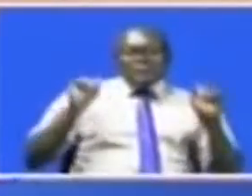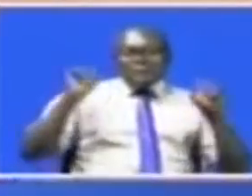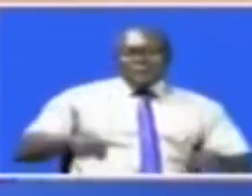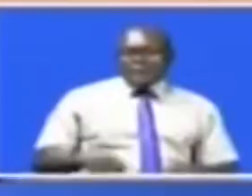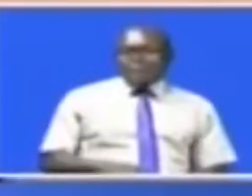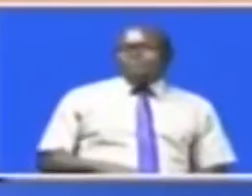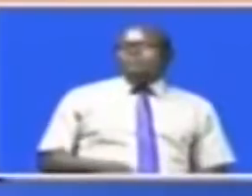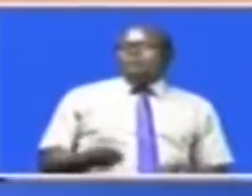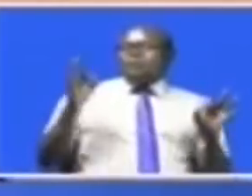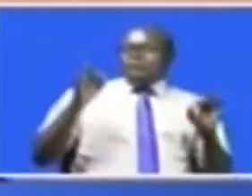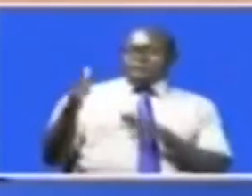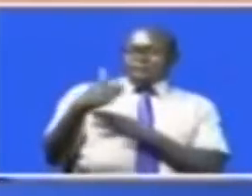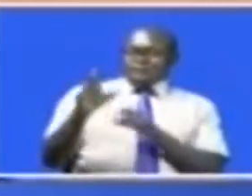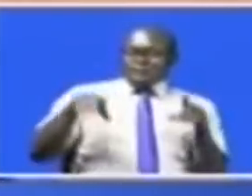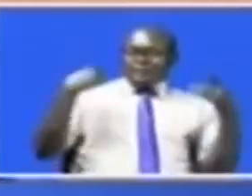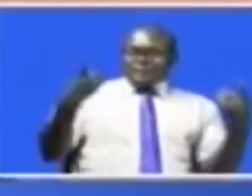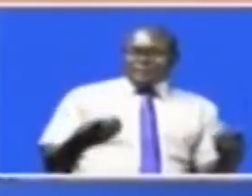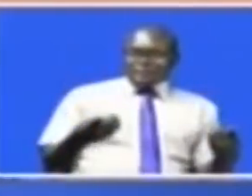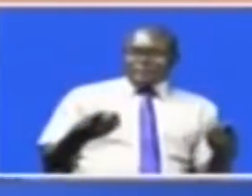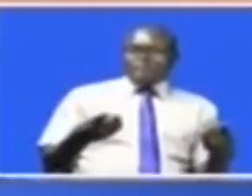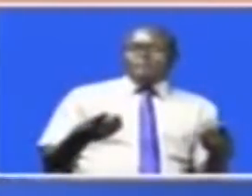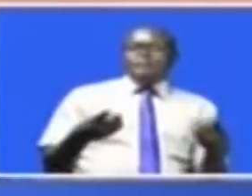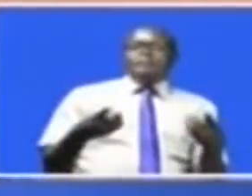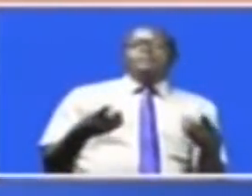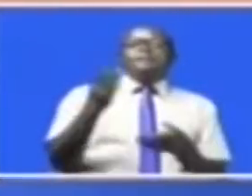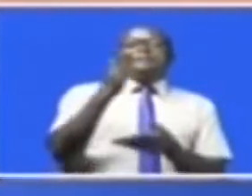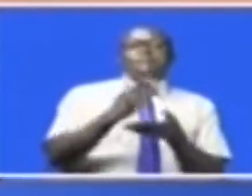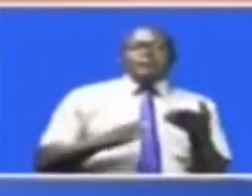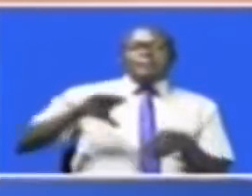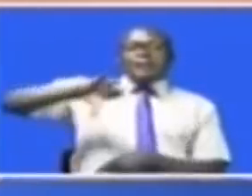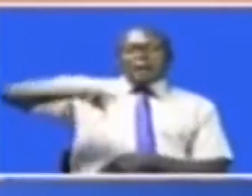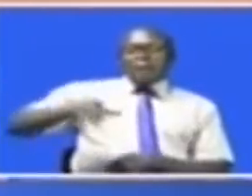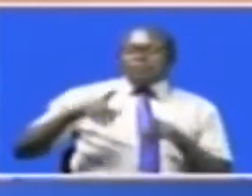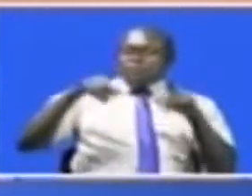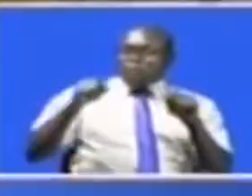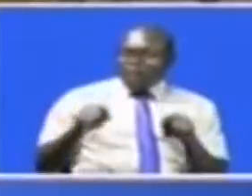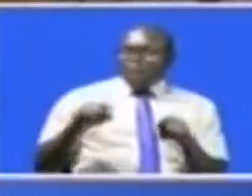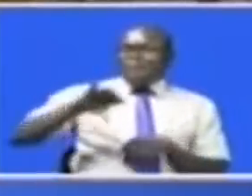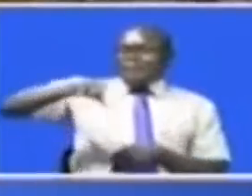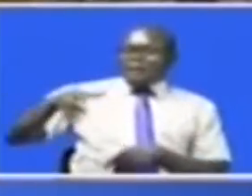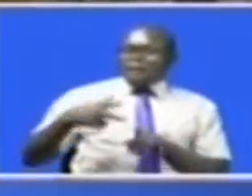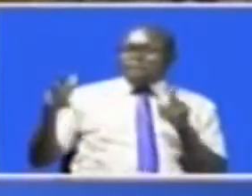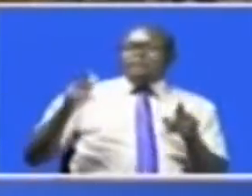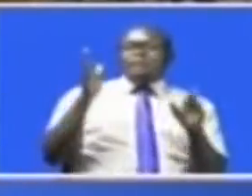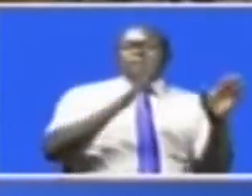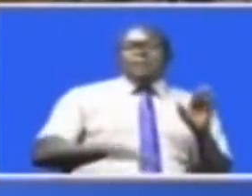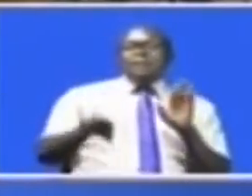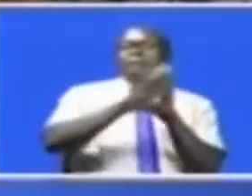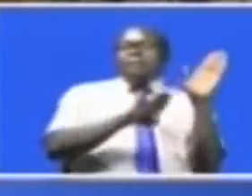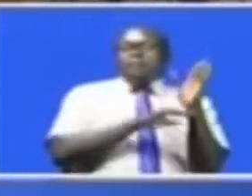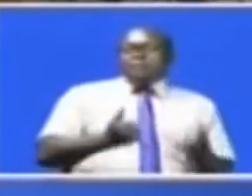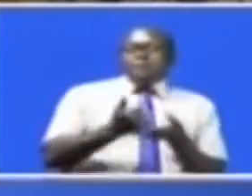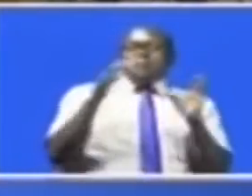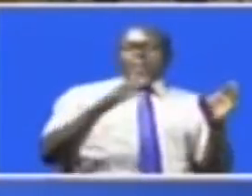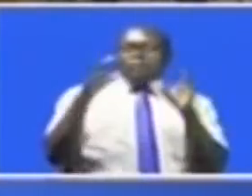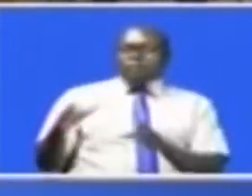An officer in the fisheries department in Rachuonyo sub-county, Kevin Ouko, says the county has embarked on a program to help the